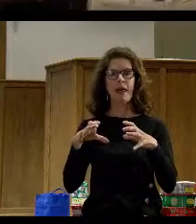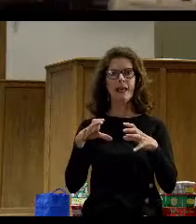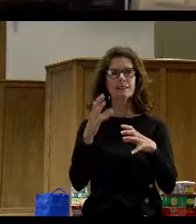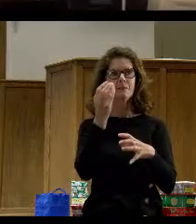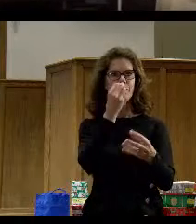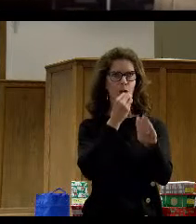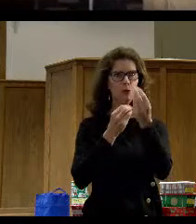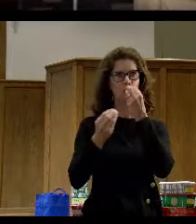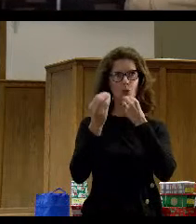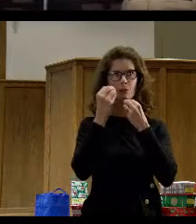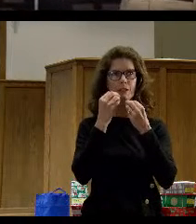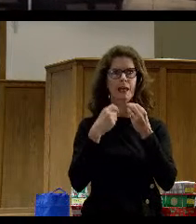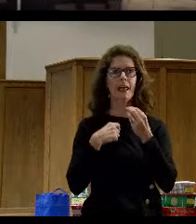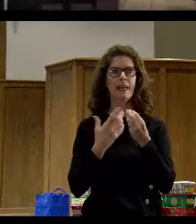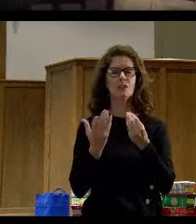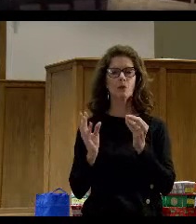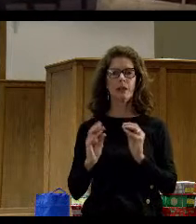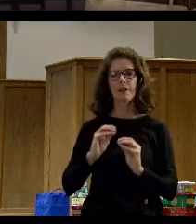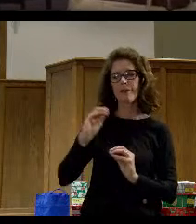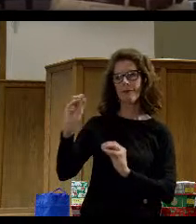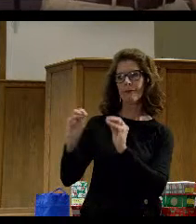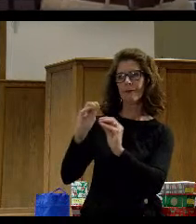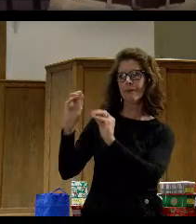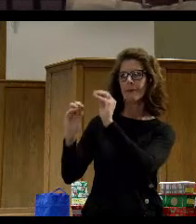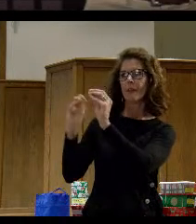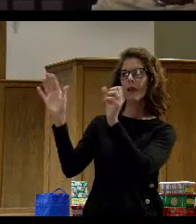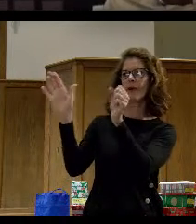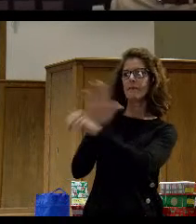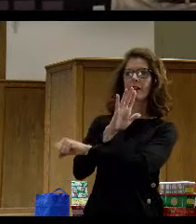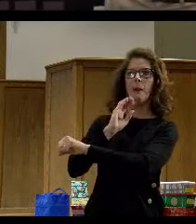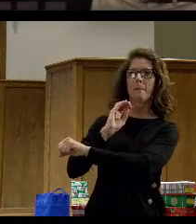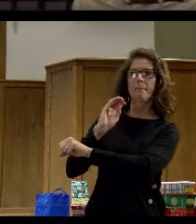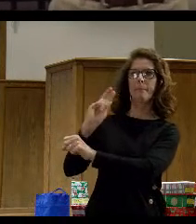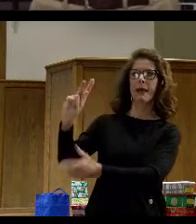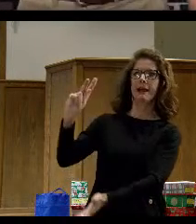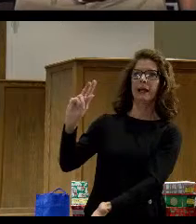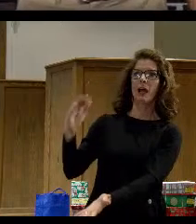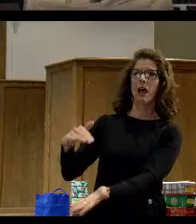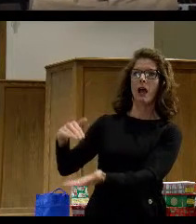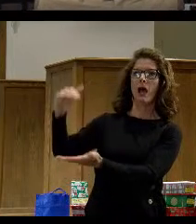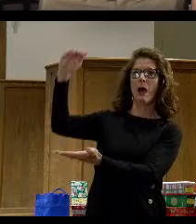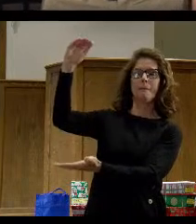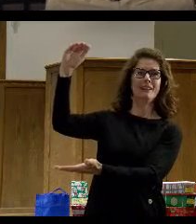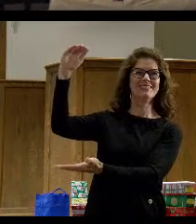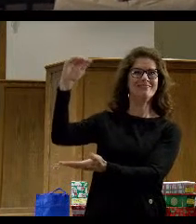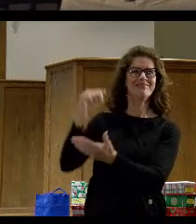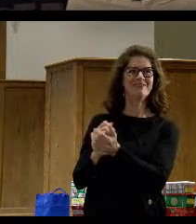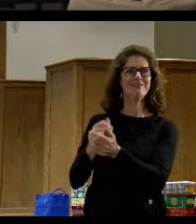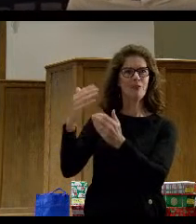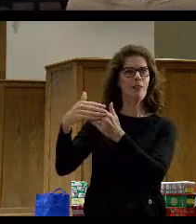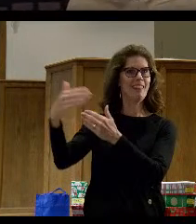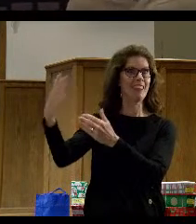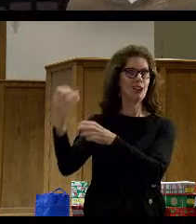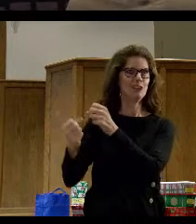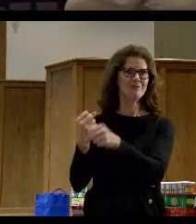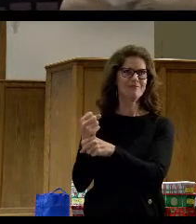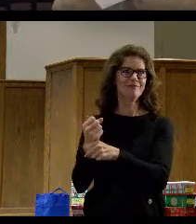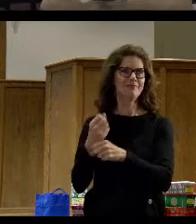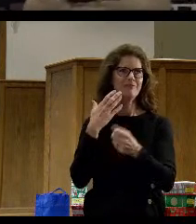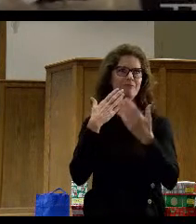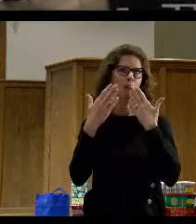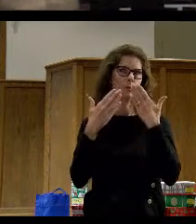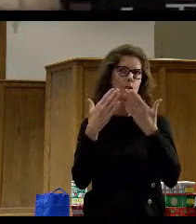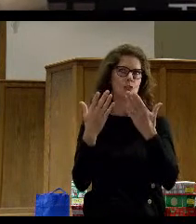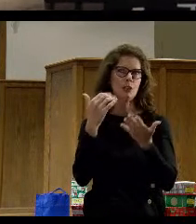and serve people from our church family and our surrounding community and bless them with food in a time of need. And so we appreciate your help with